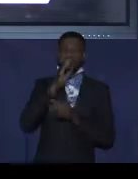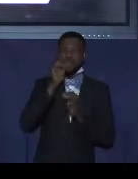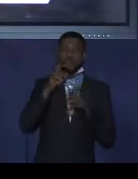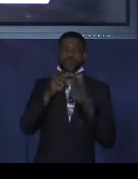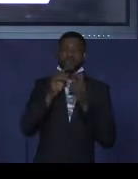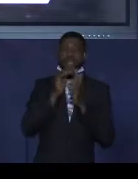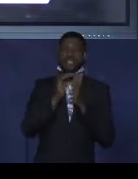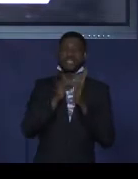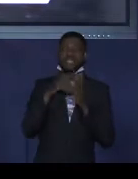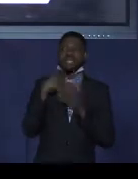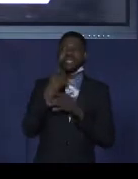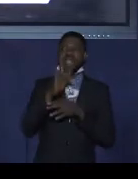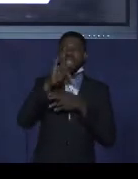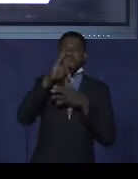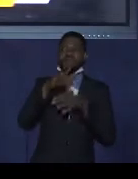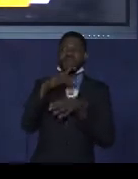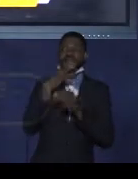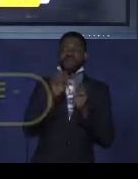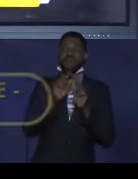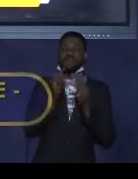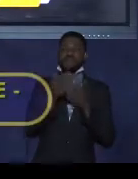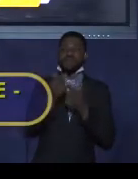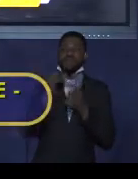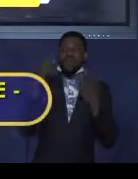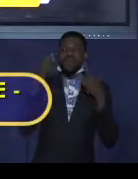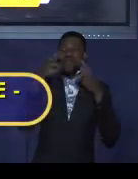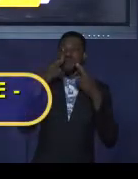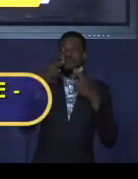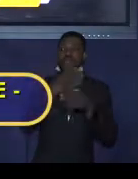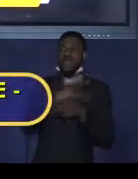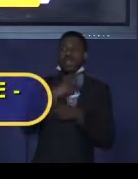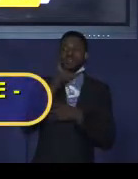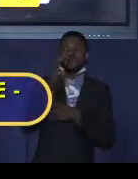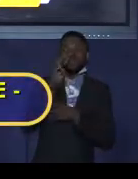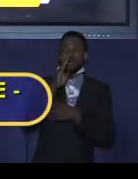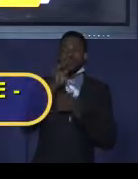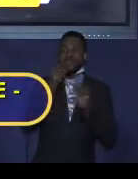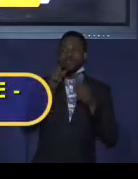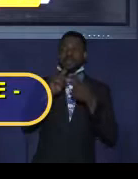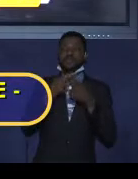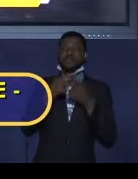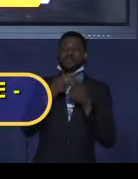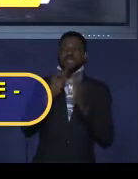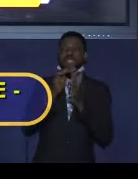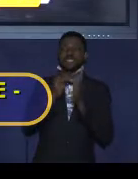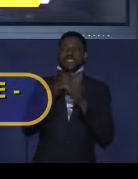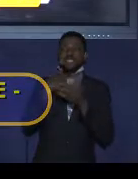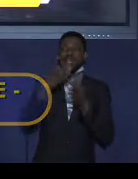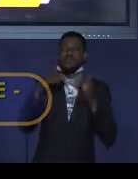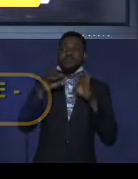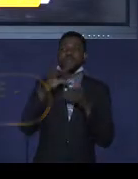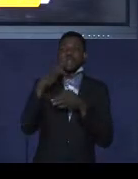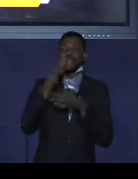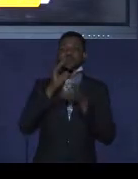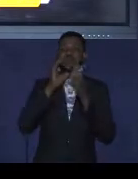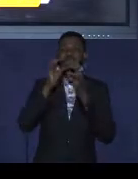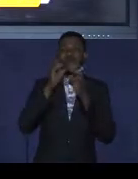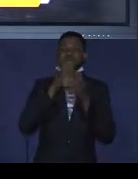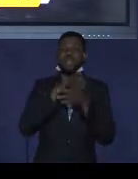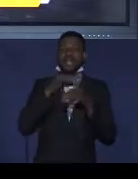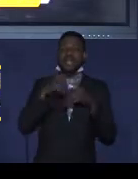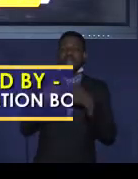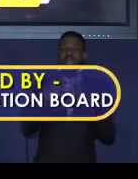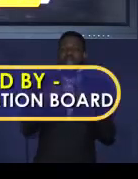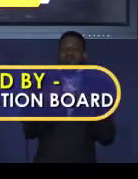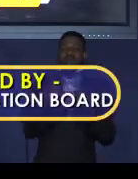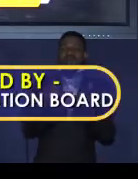of group conflict, and you should be able to state the importance of communication and how to